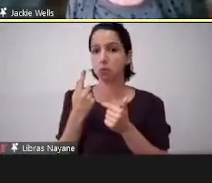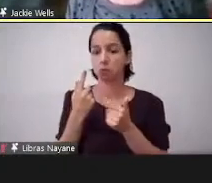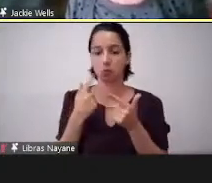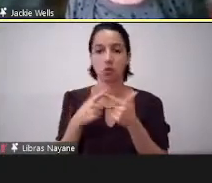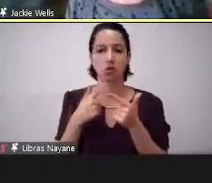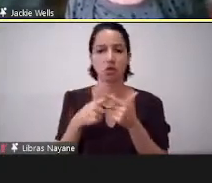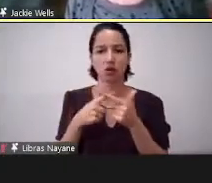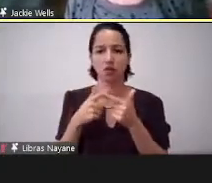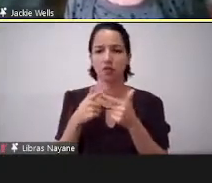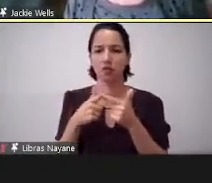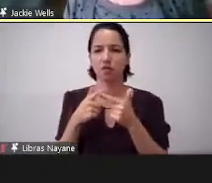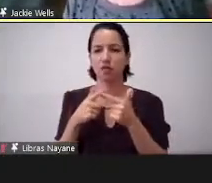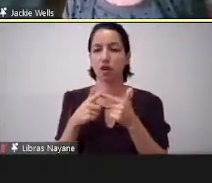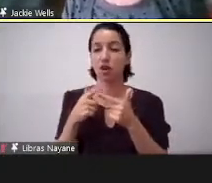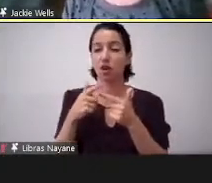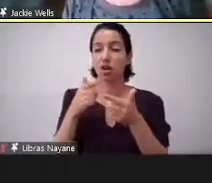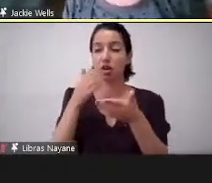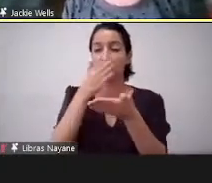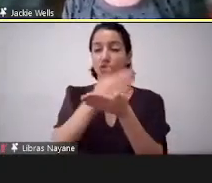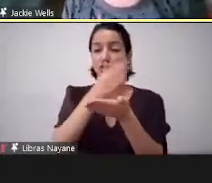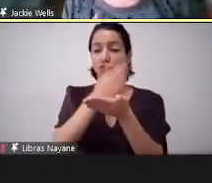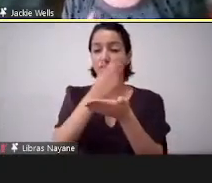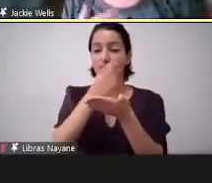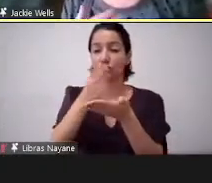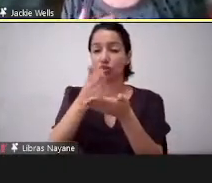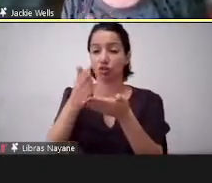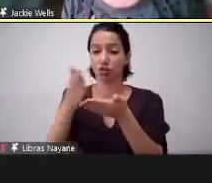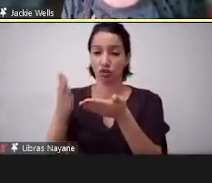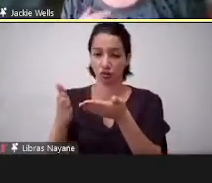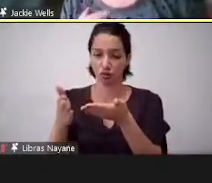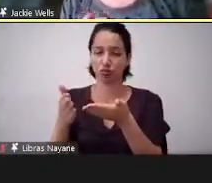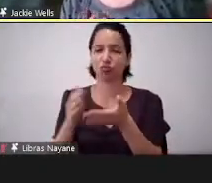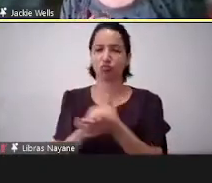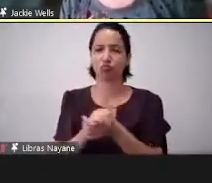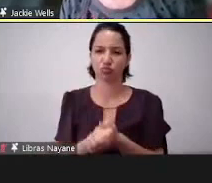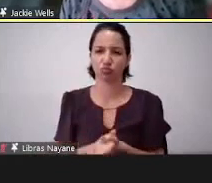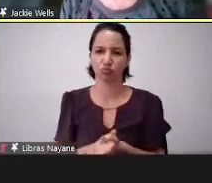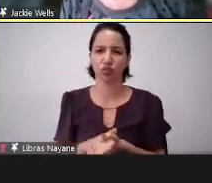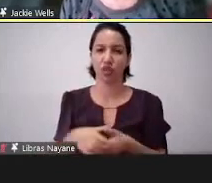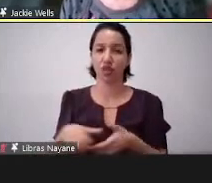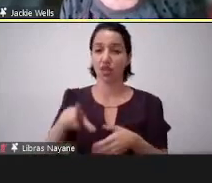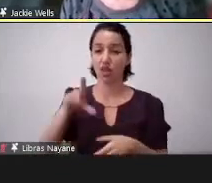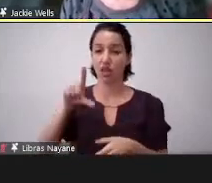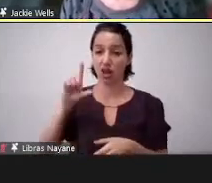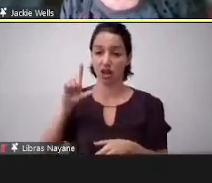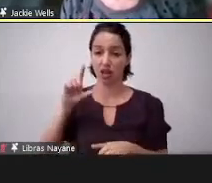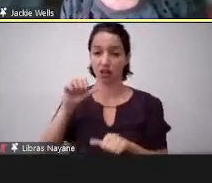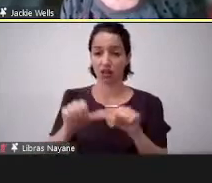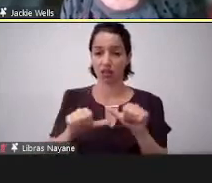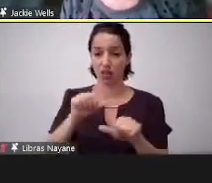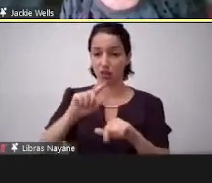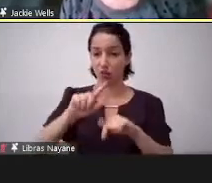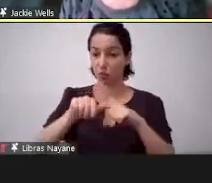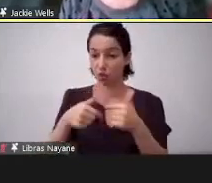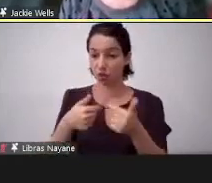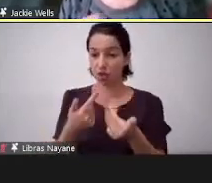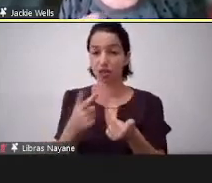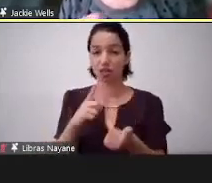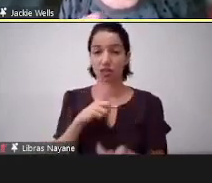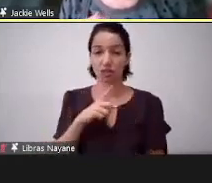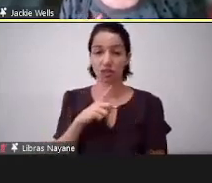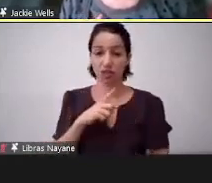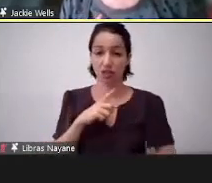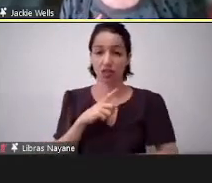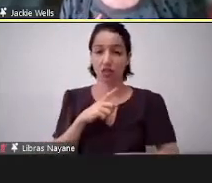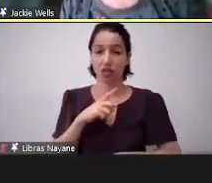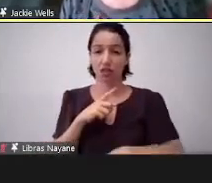today. And before the reforms, contributions were generally limited by a percentage of earnings.